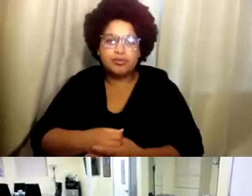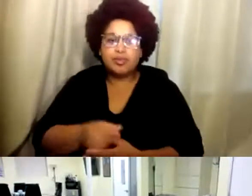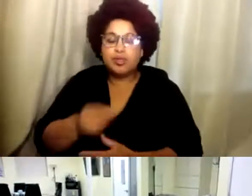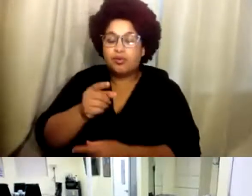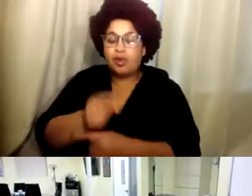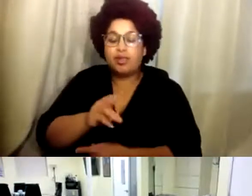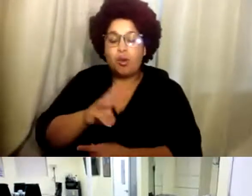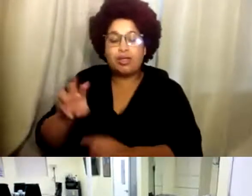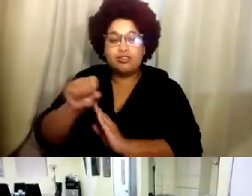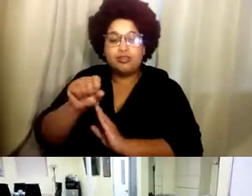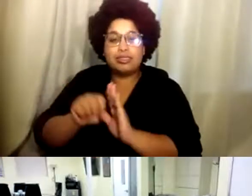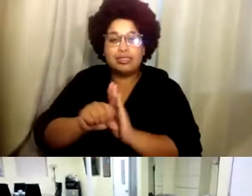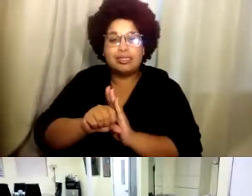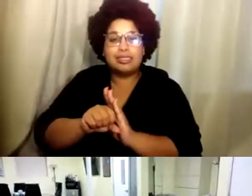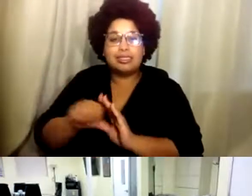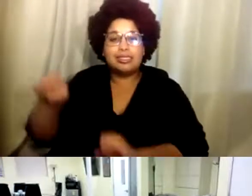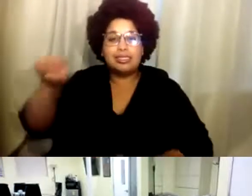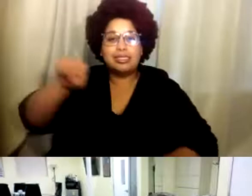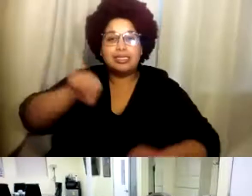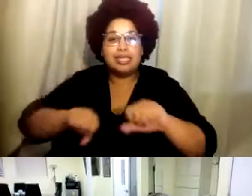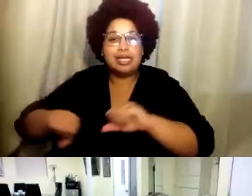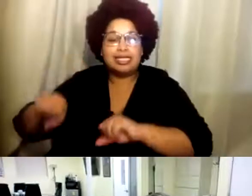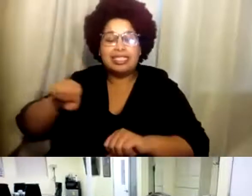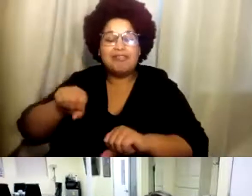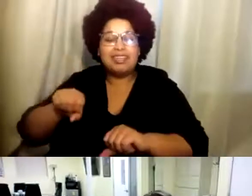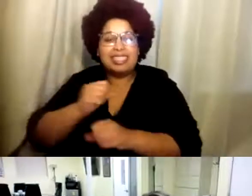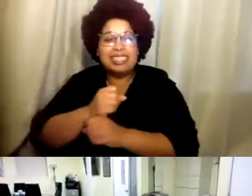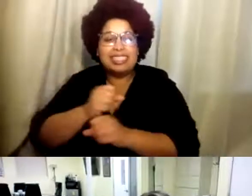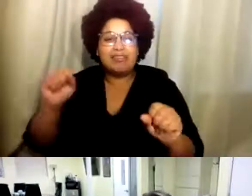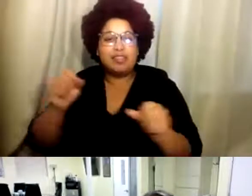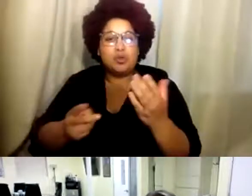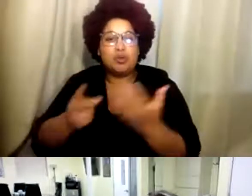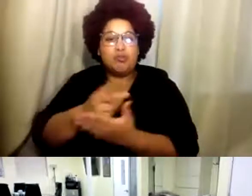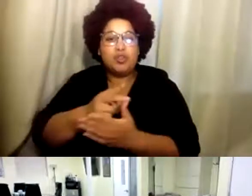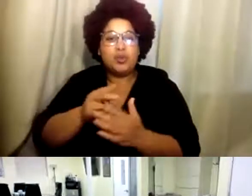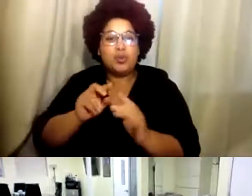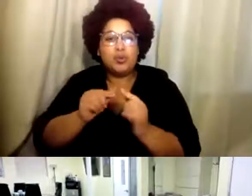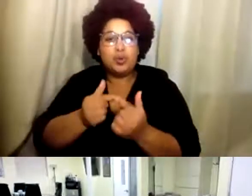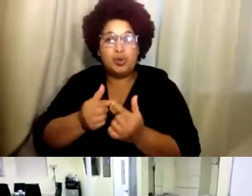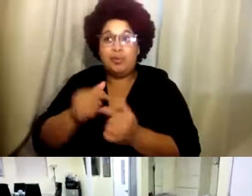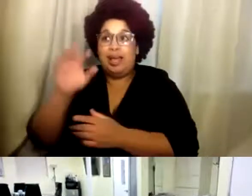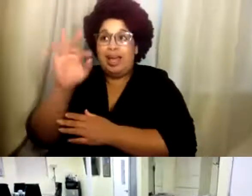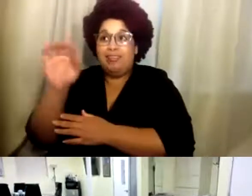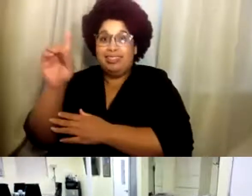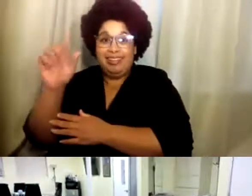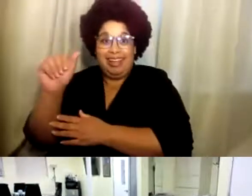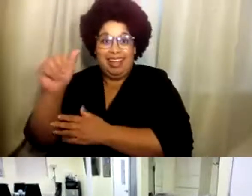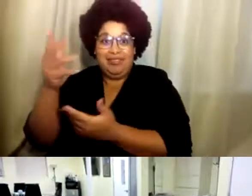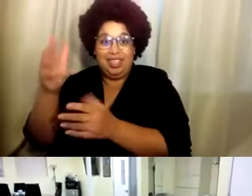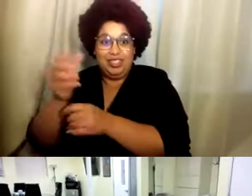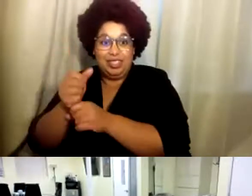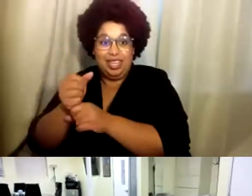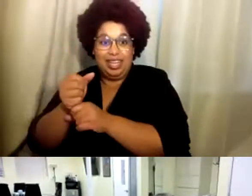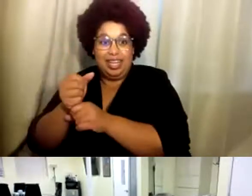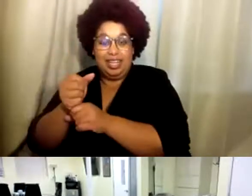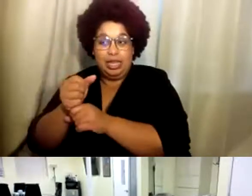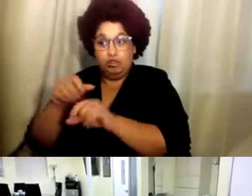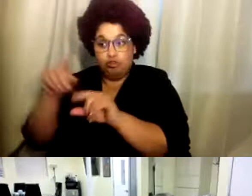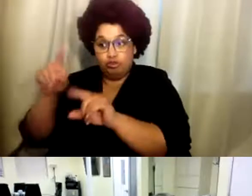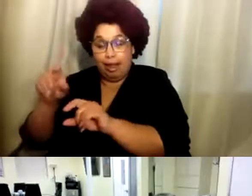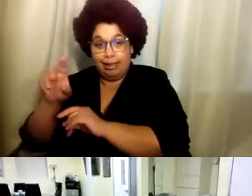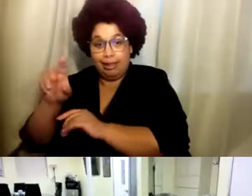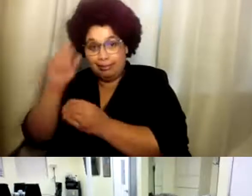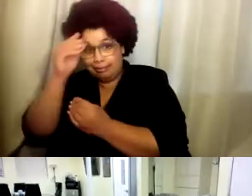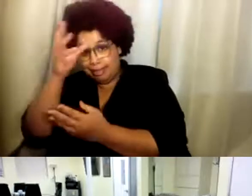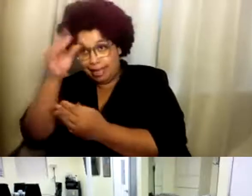Group convenes immediately after the FDA gets any vaccine trial data. They'll